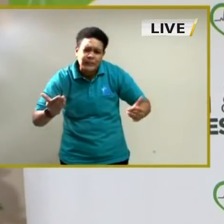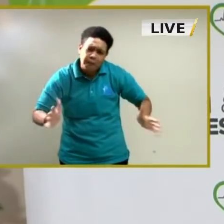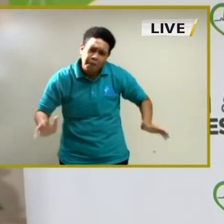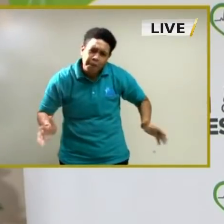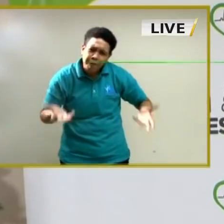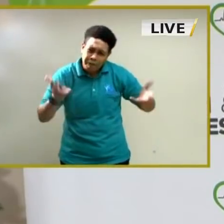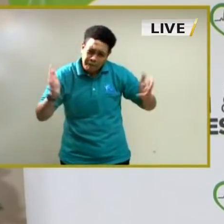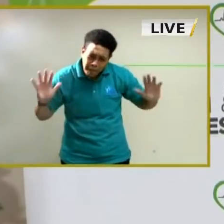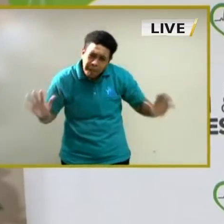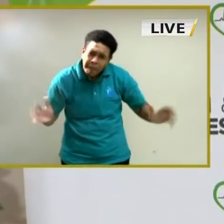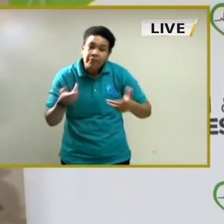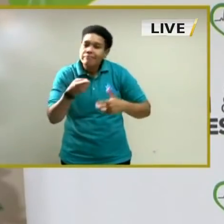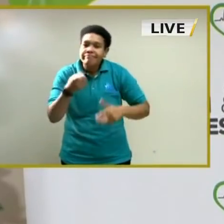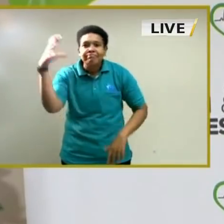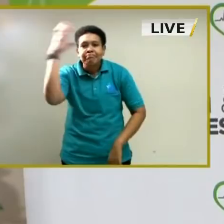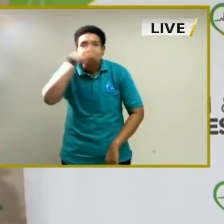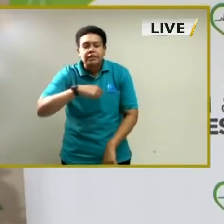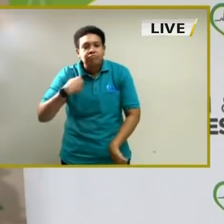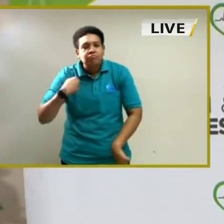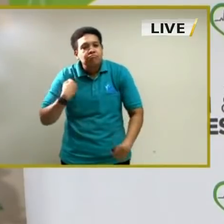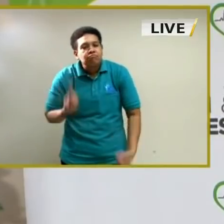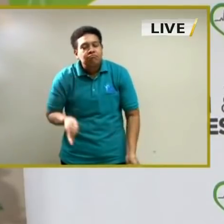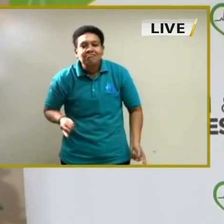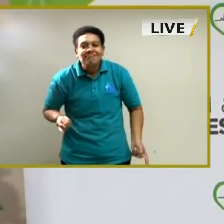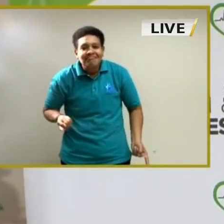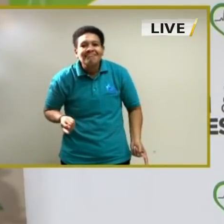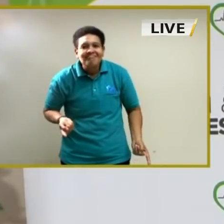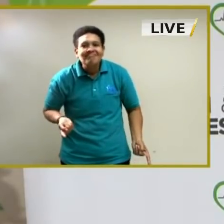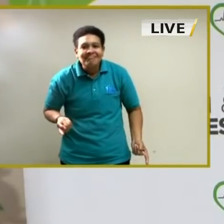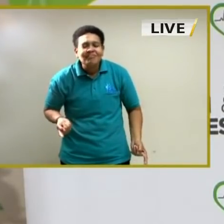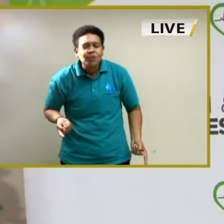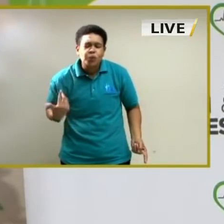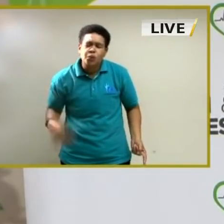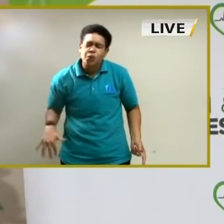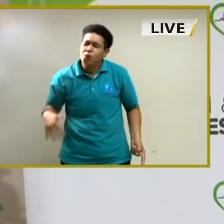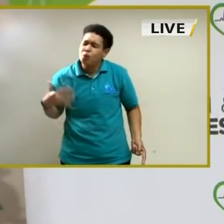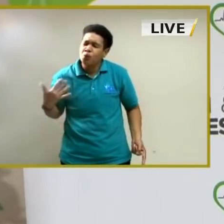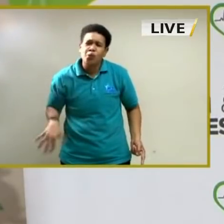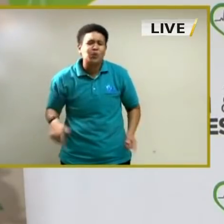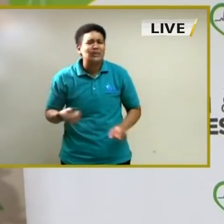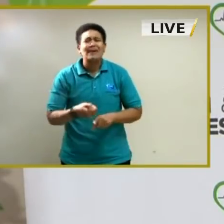they would have had to withstand over that period of time. It is